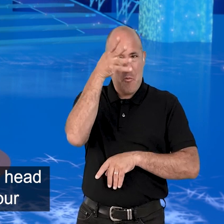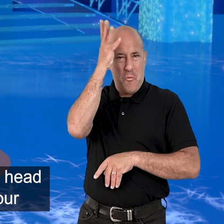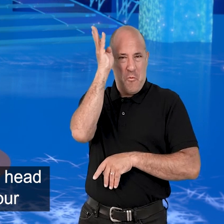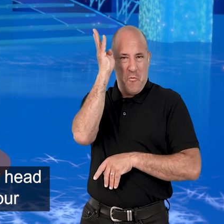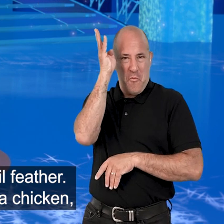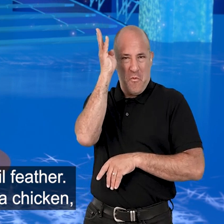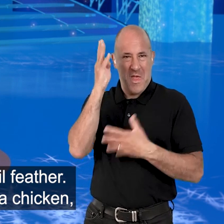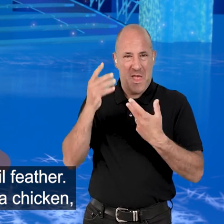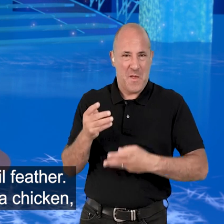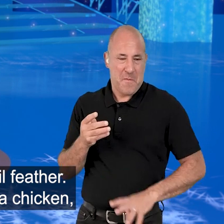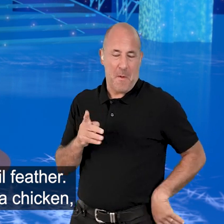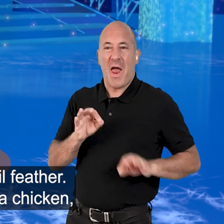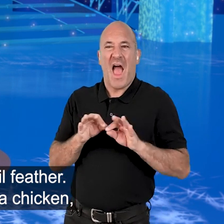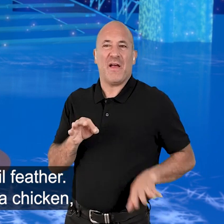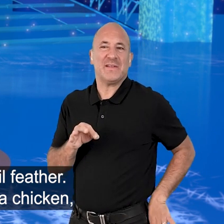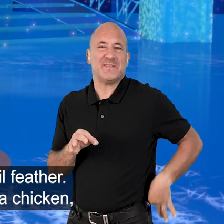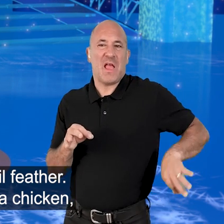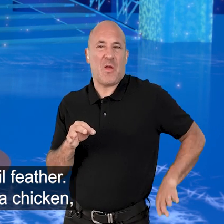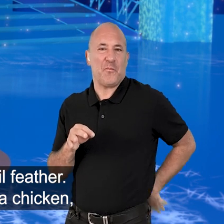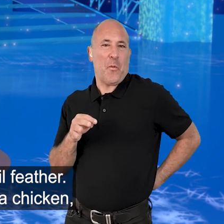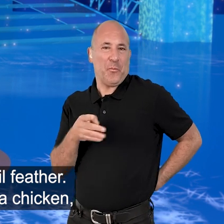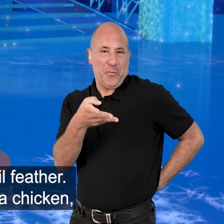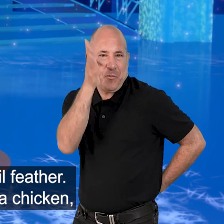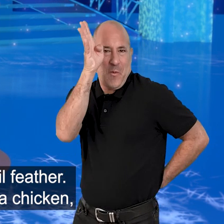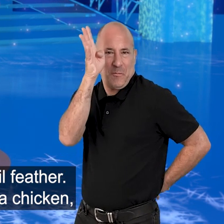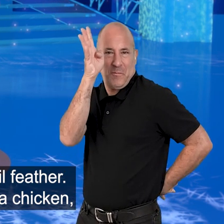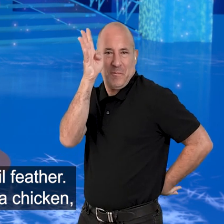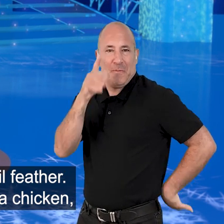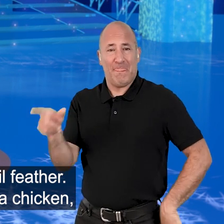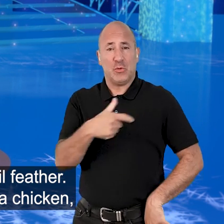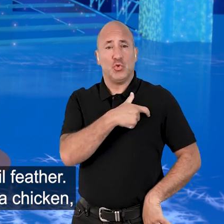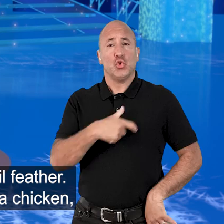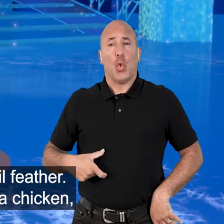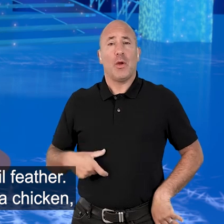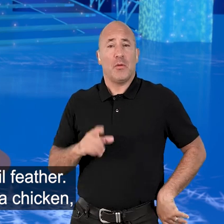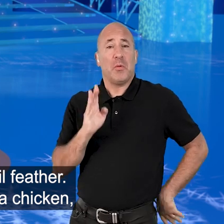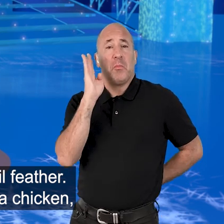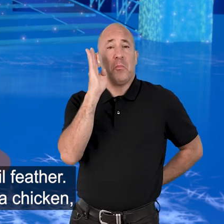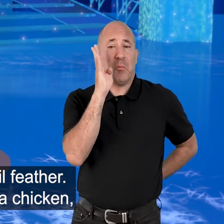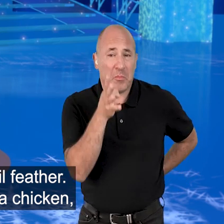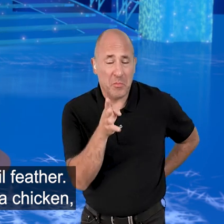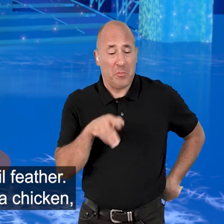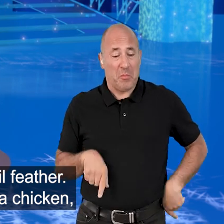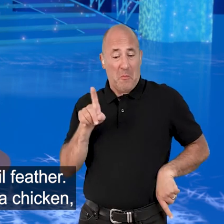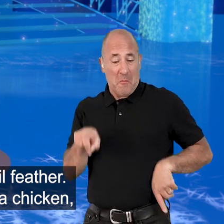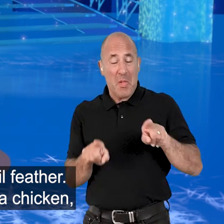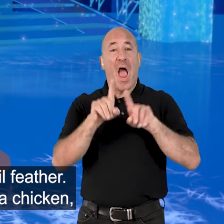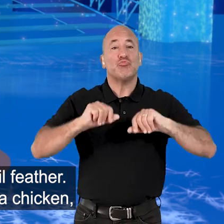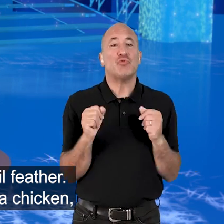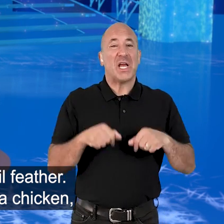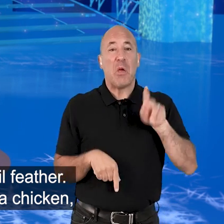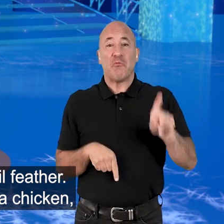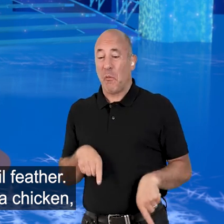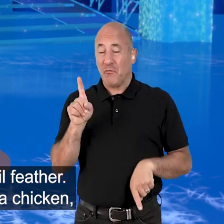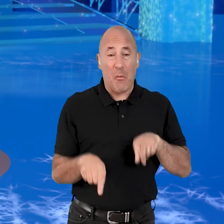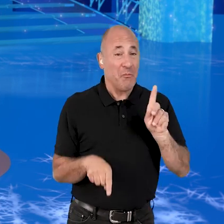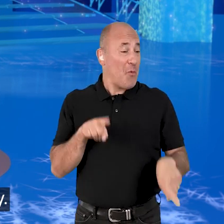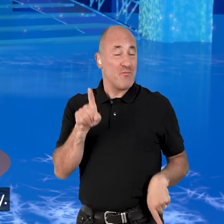coxcomb and your other hand to your tail for your tail feather. The Duke of Wesselton moves like a